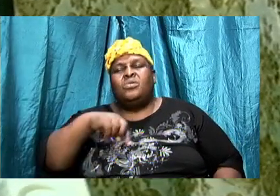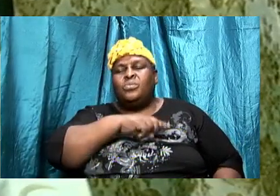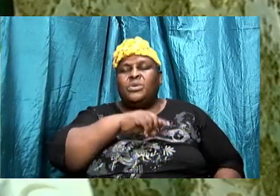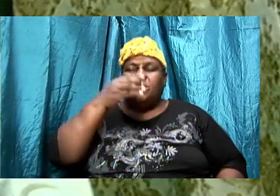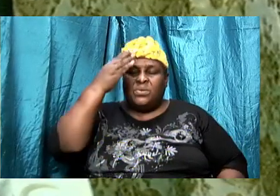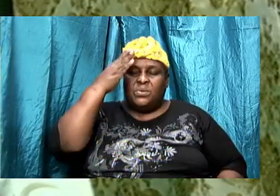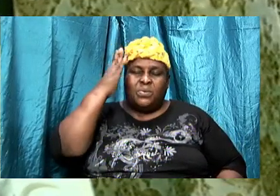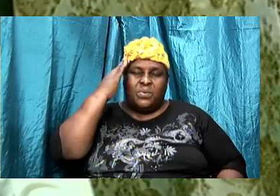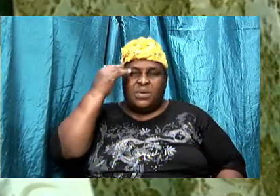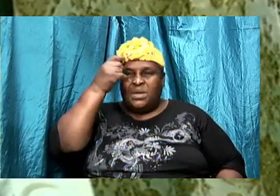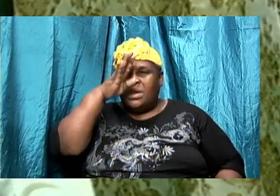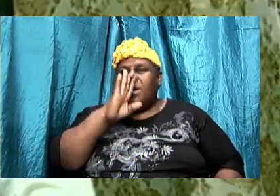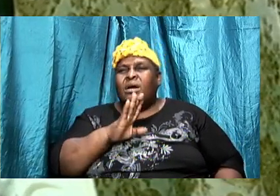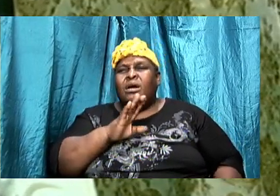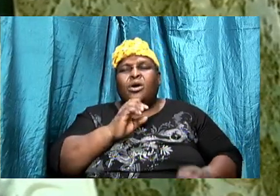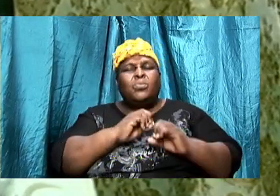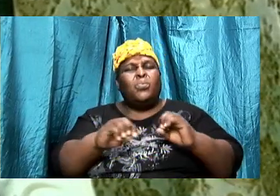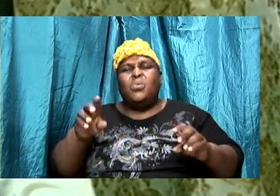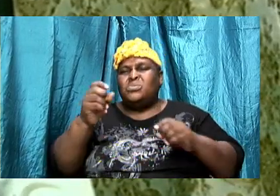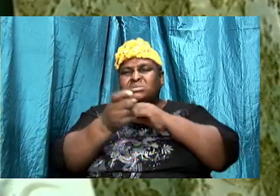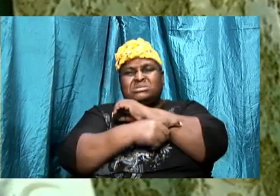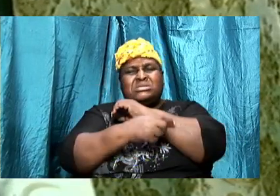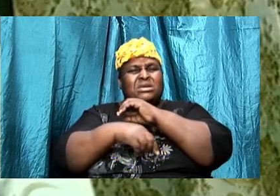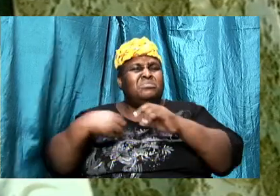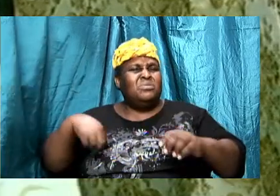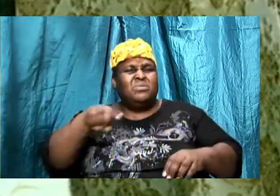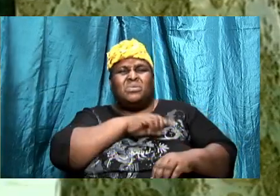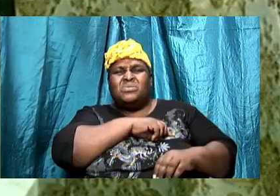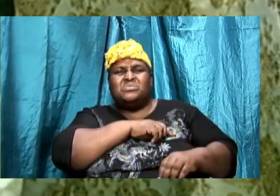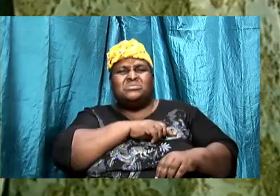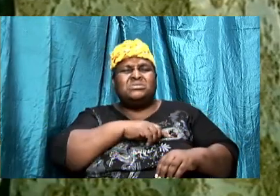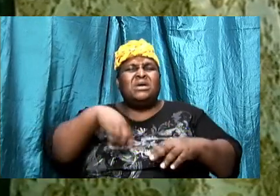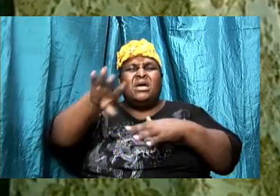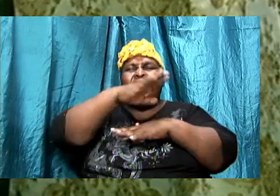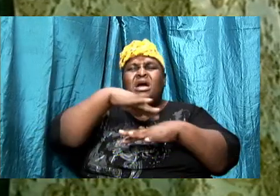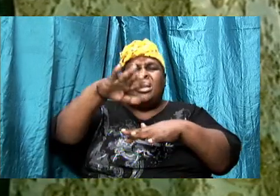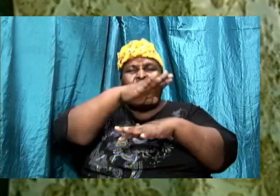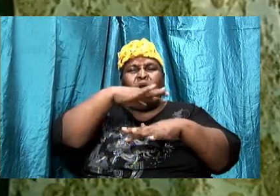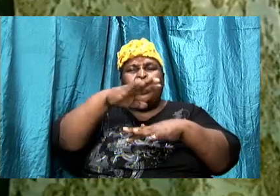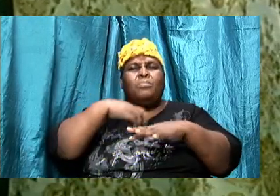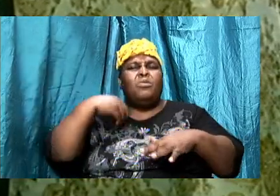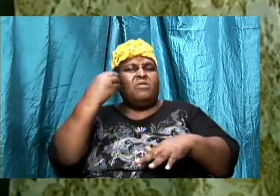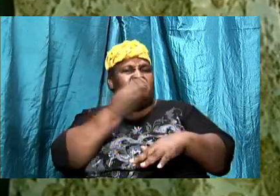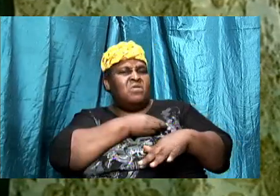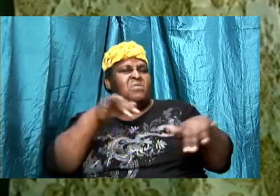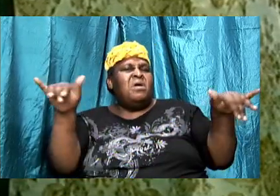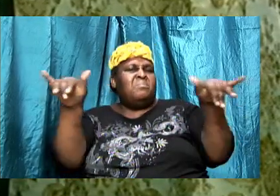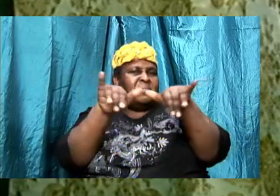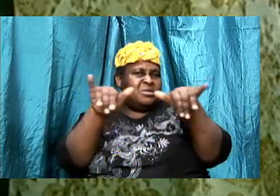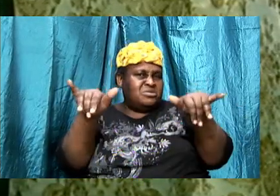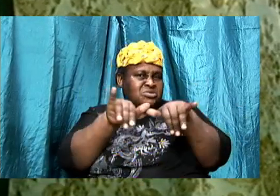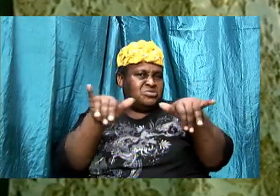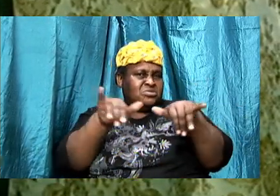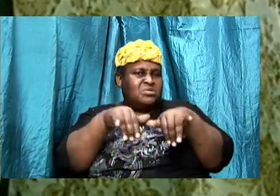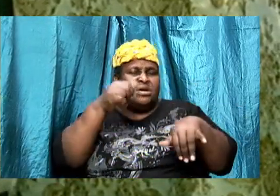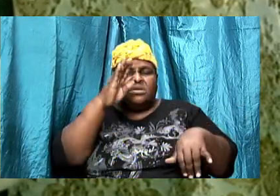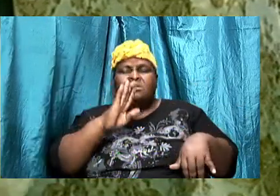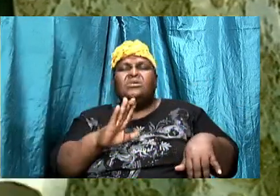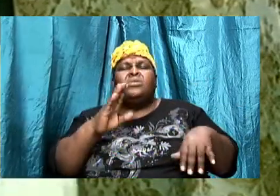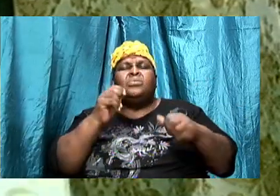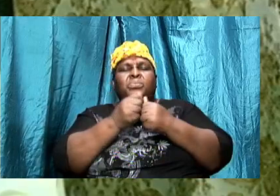know, God won't tempt us above our measure. And he will, as it were, with the